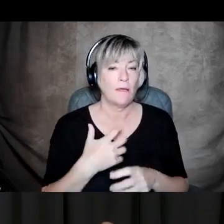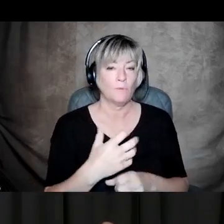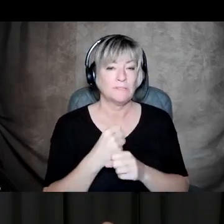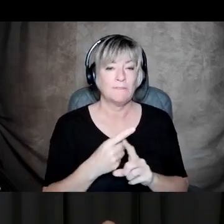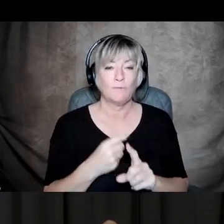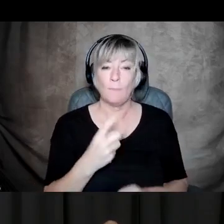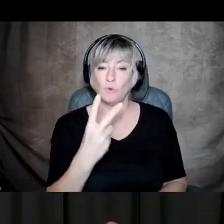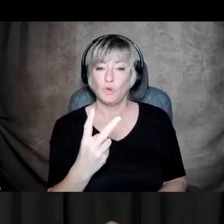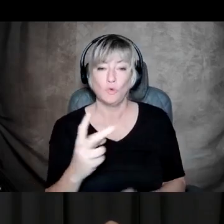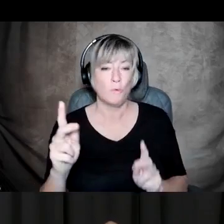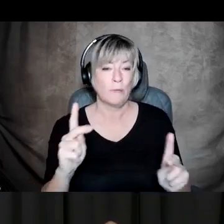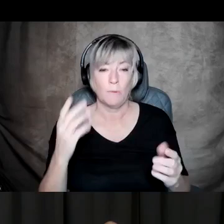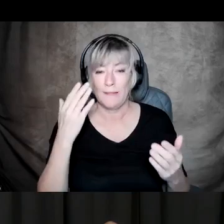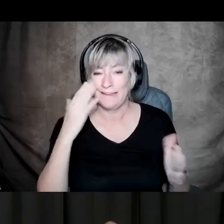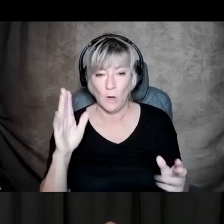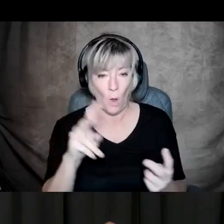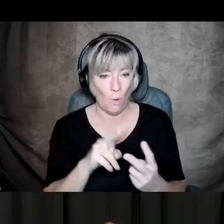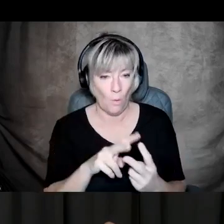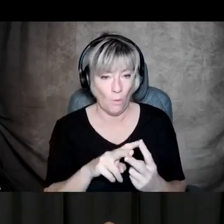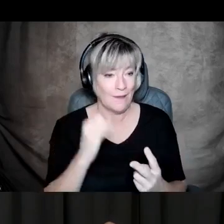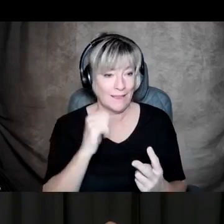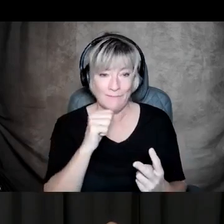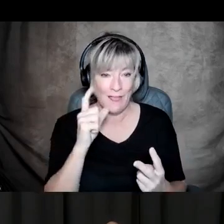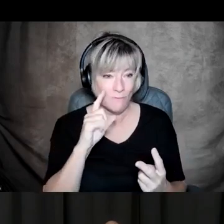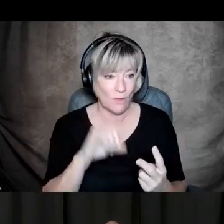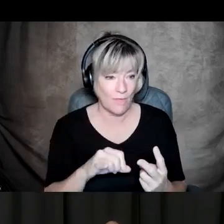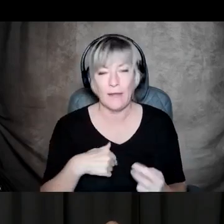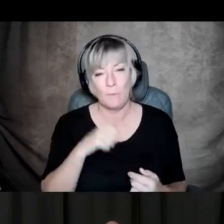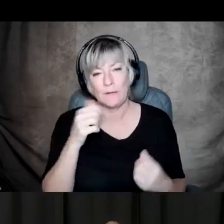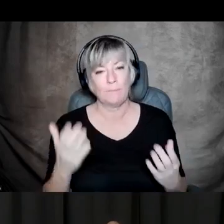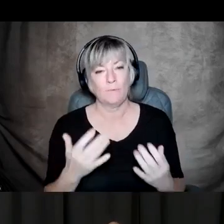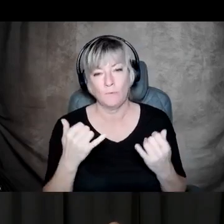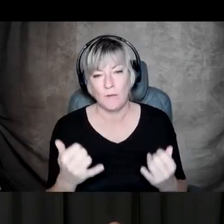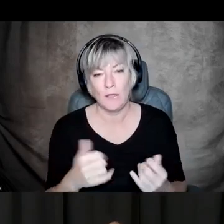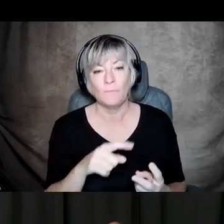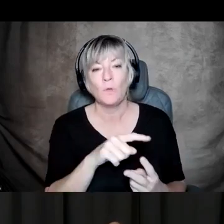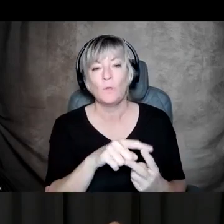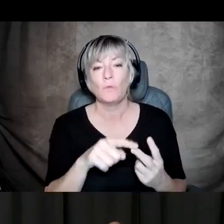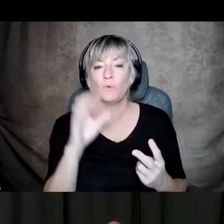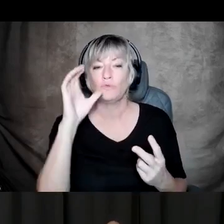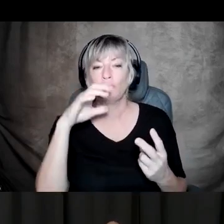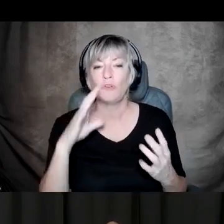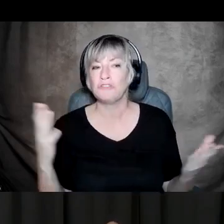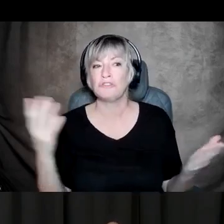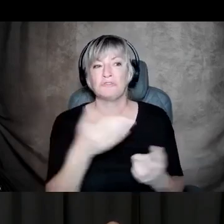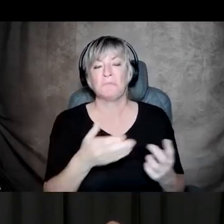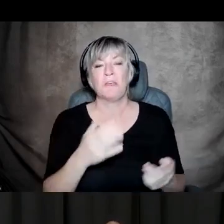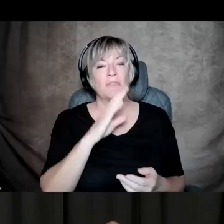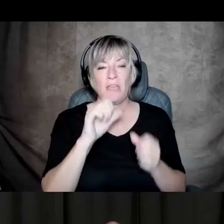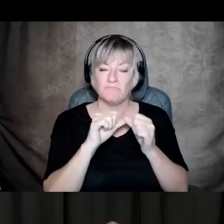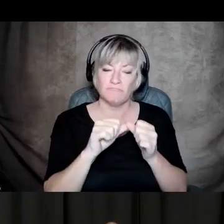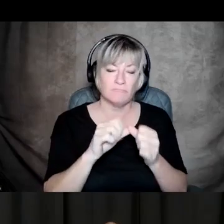two strangers, I wouldn't be where I'm at today. These strangers never gave up on